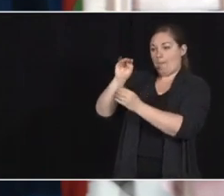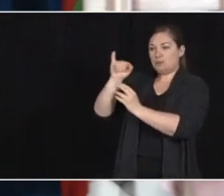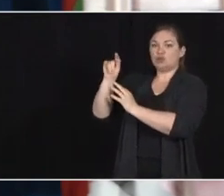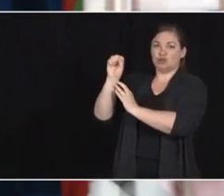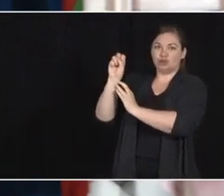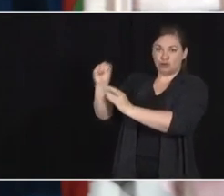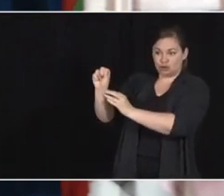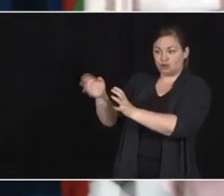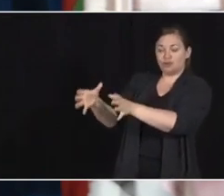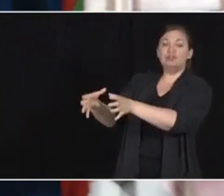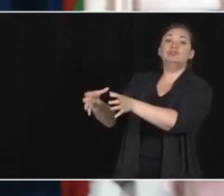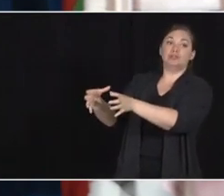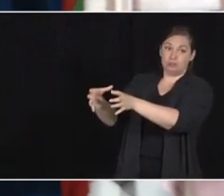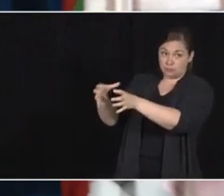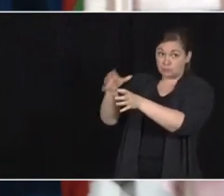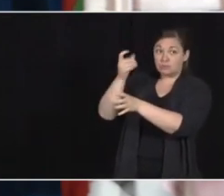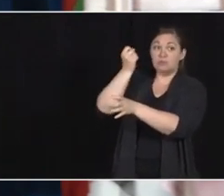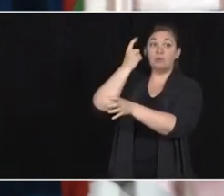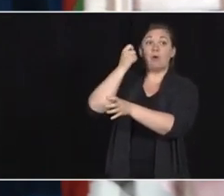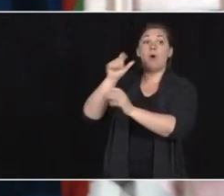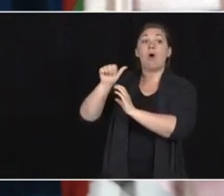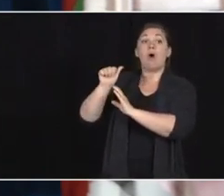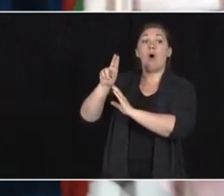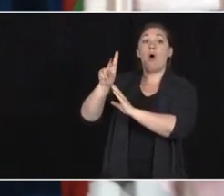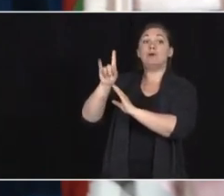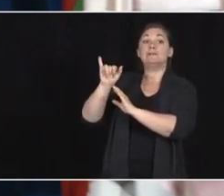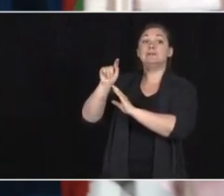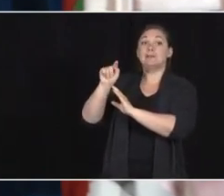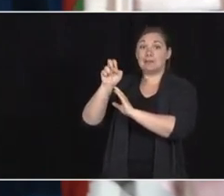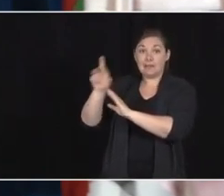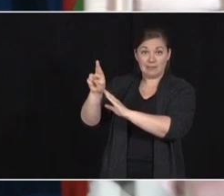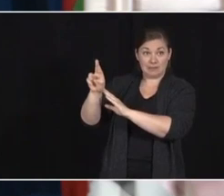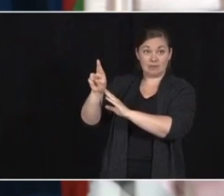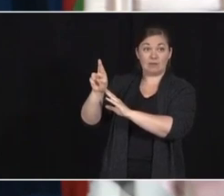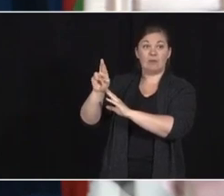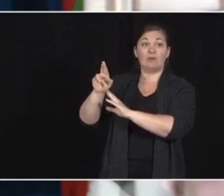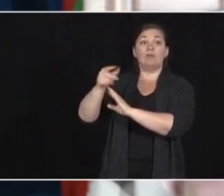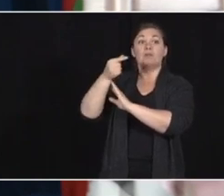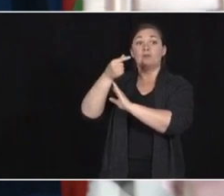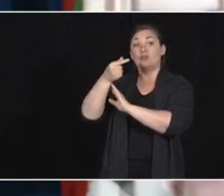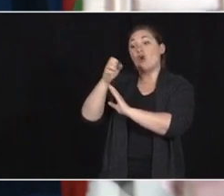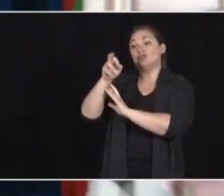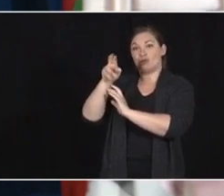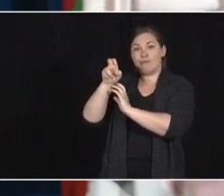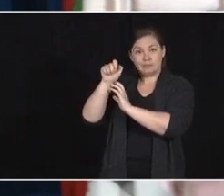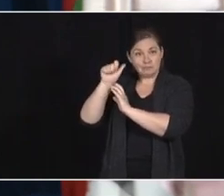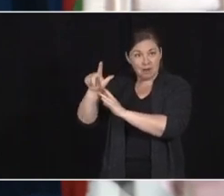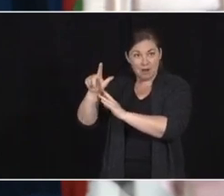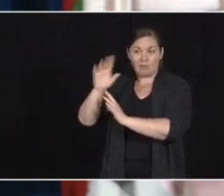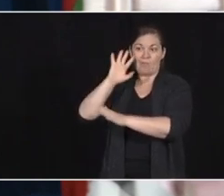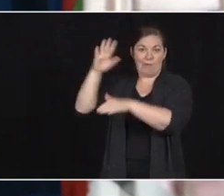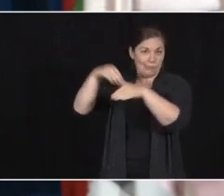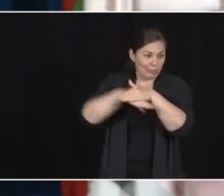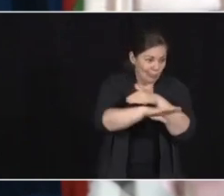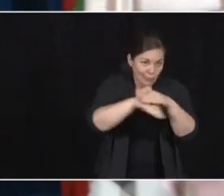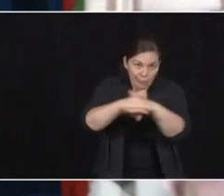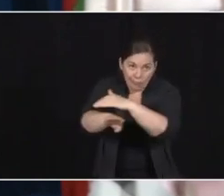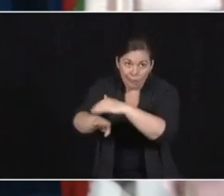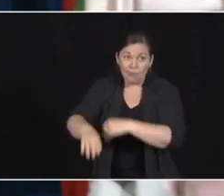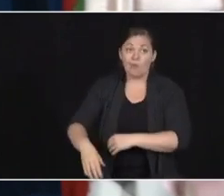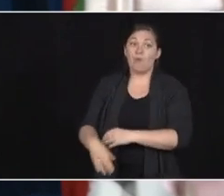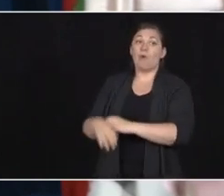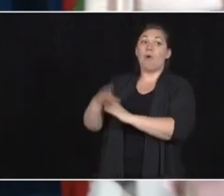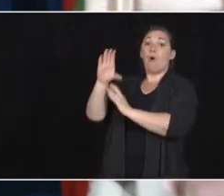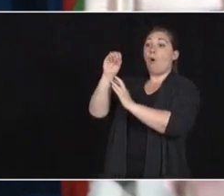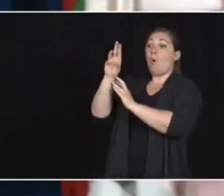General go in and do a report. We have the coroner's report and possibly a police report. So